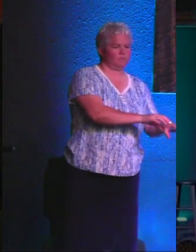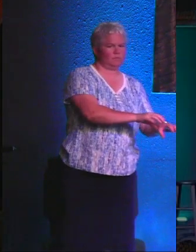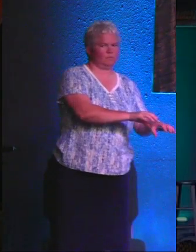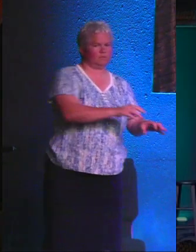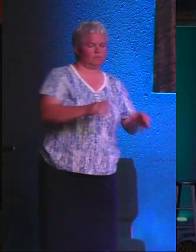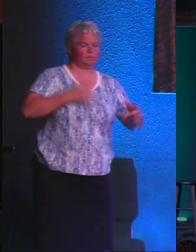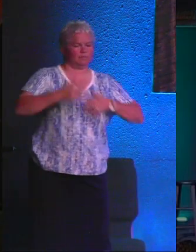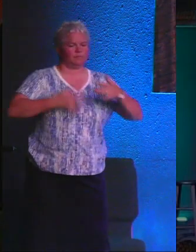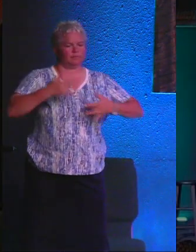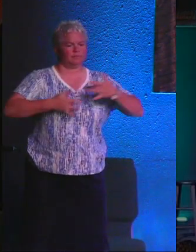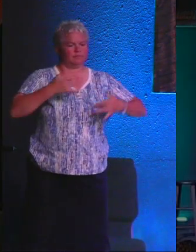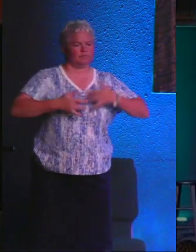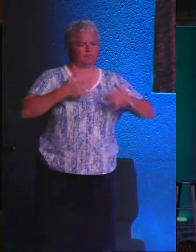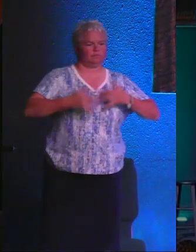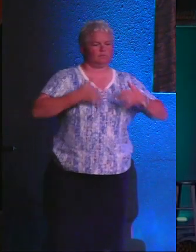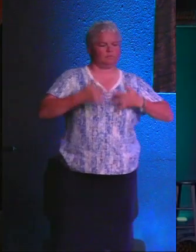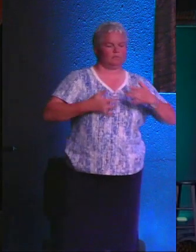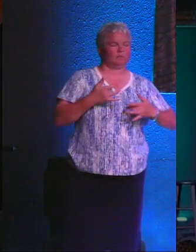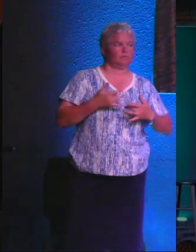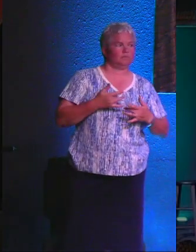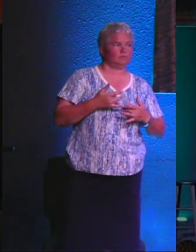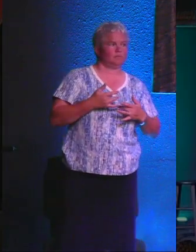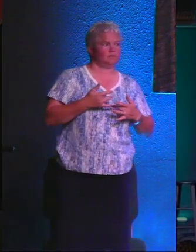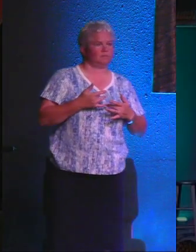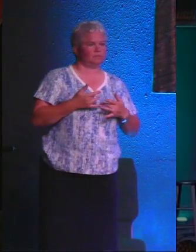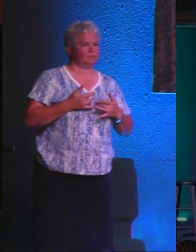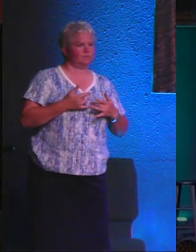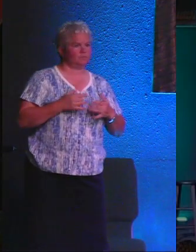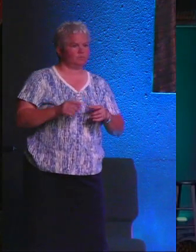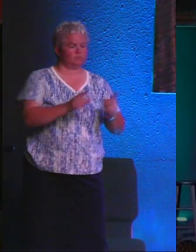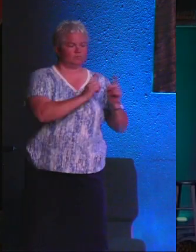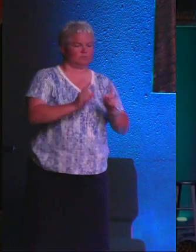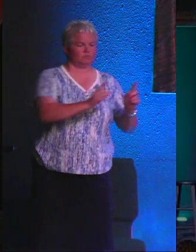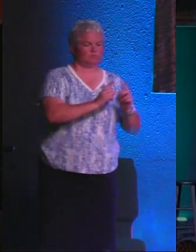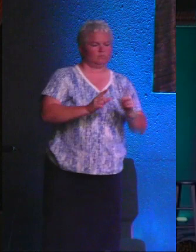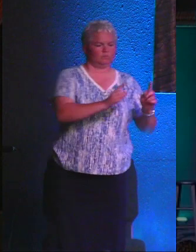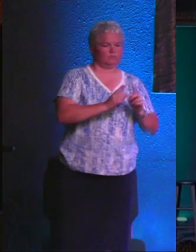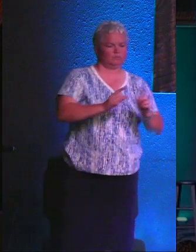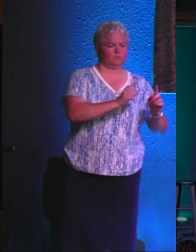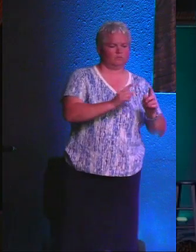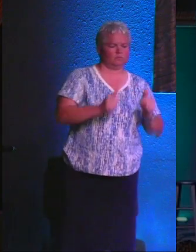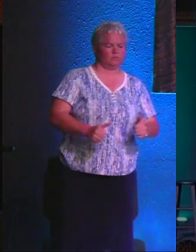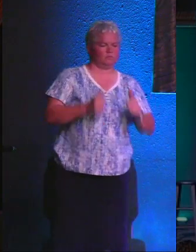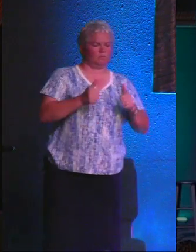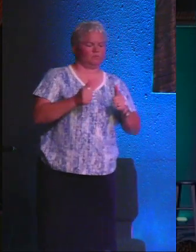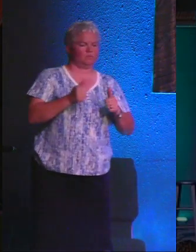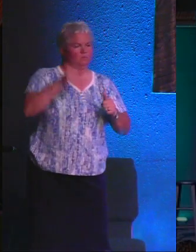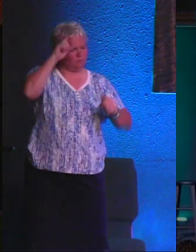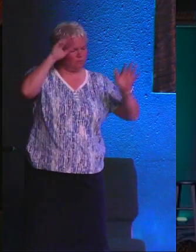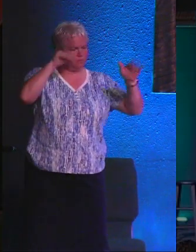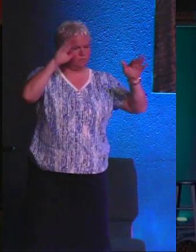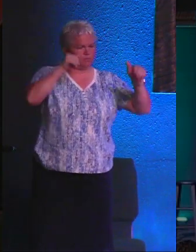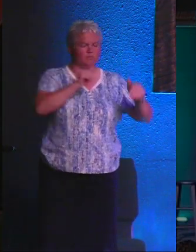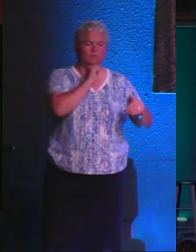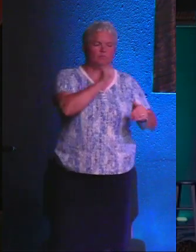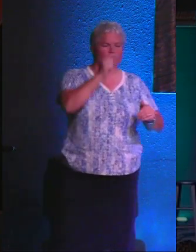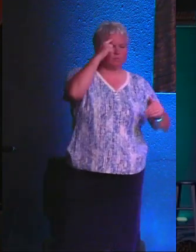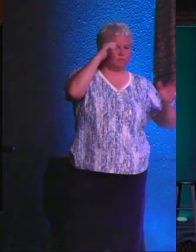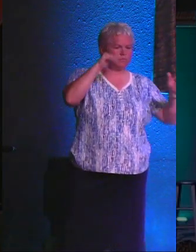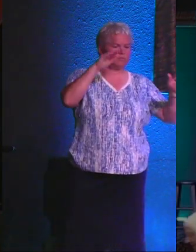Let us be excited with anticipation of what you're doing in people's lives. You bring hope to the